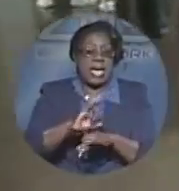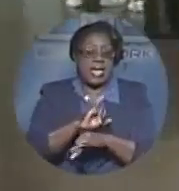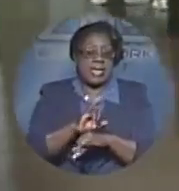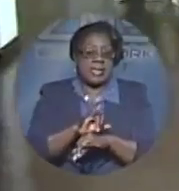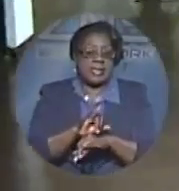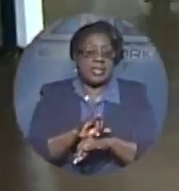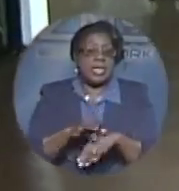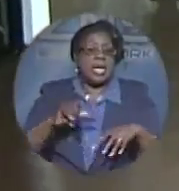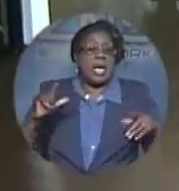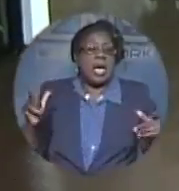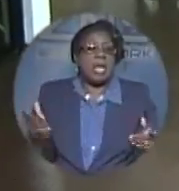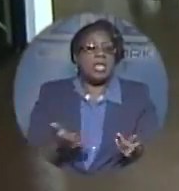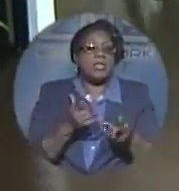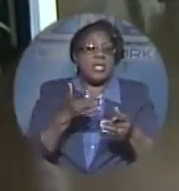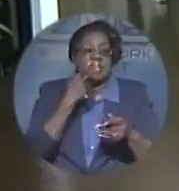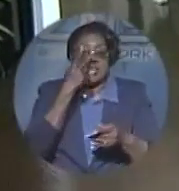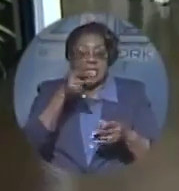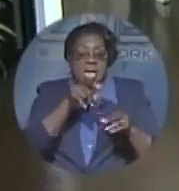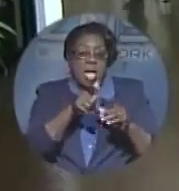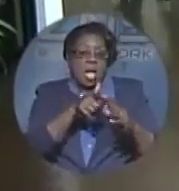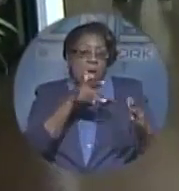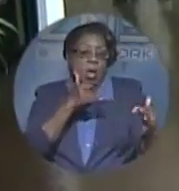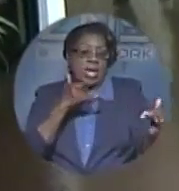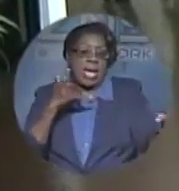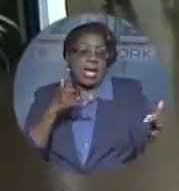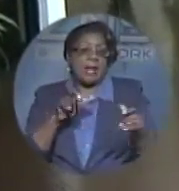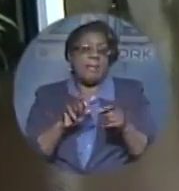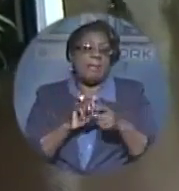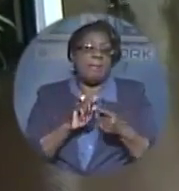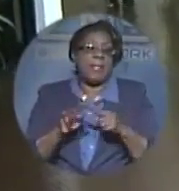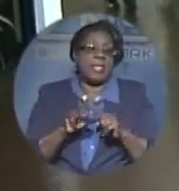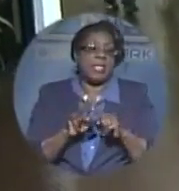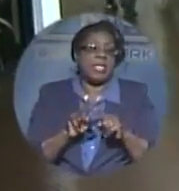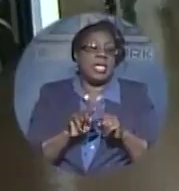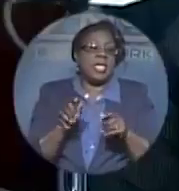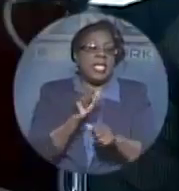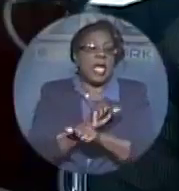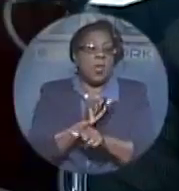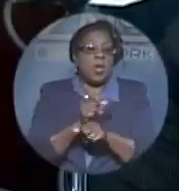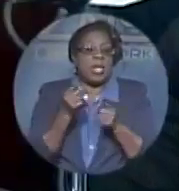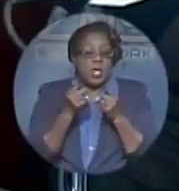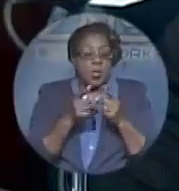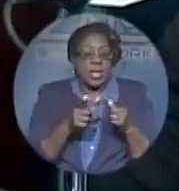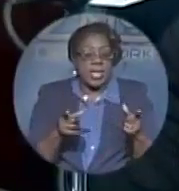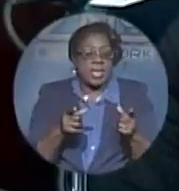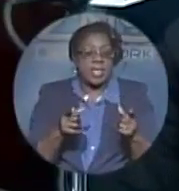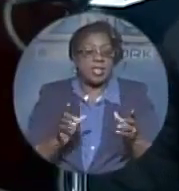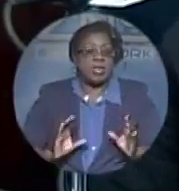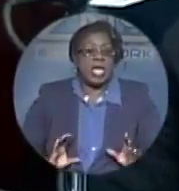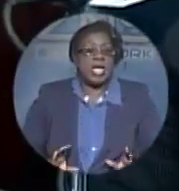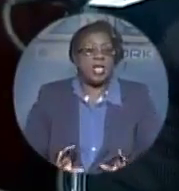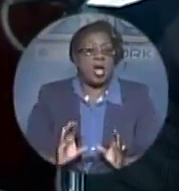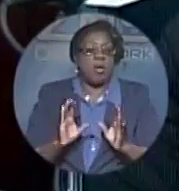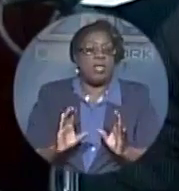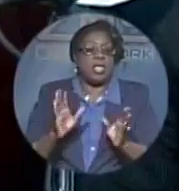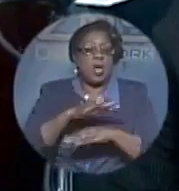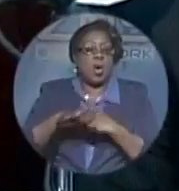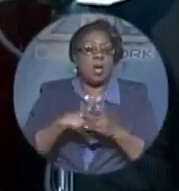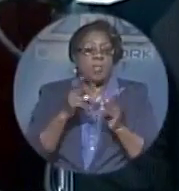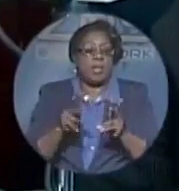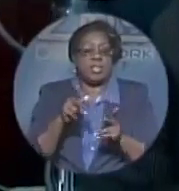we're processing customers as quickly as we can. We are encouraging all those customers whose supplies are